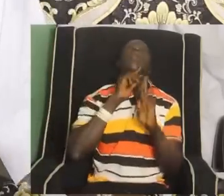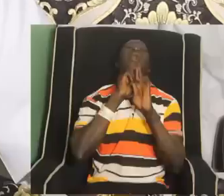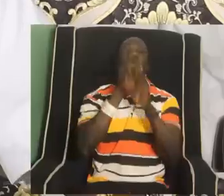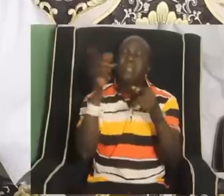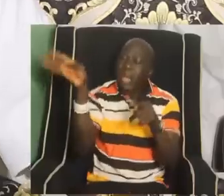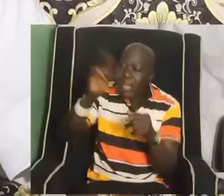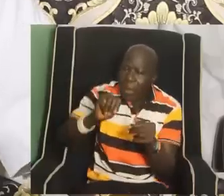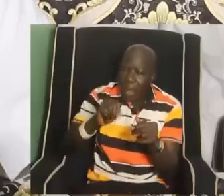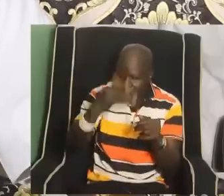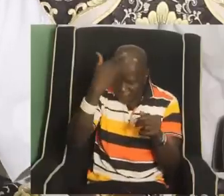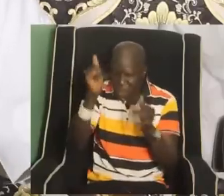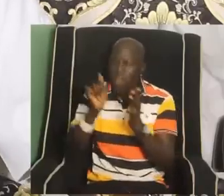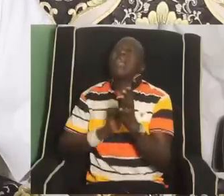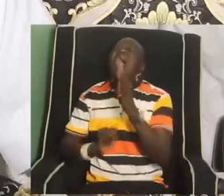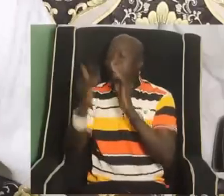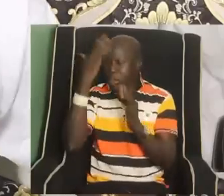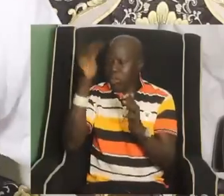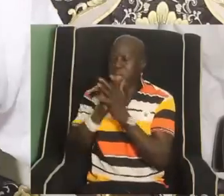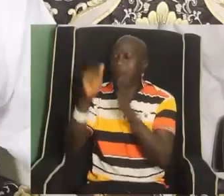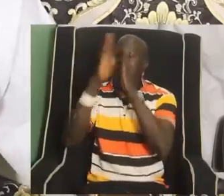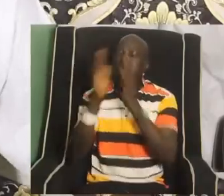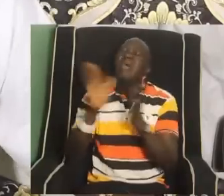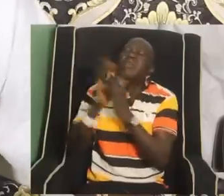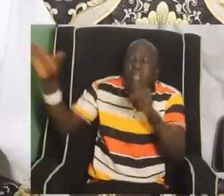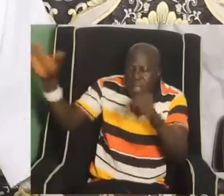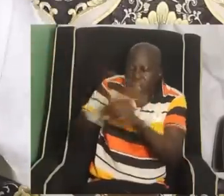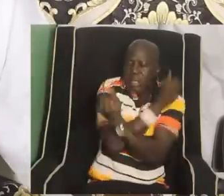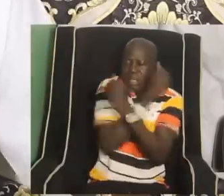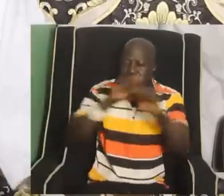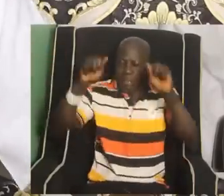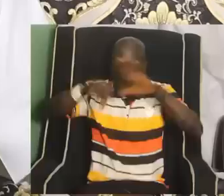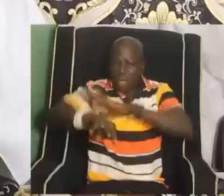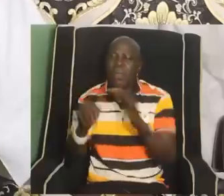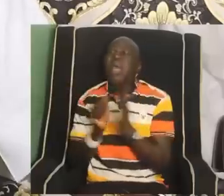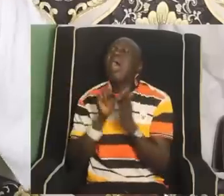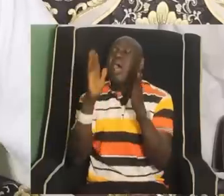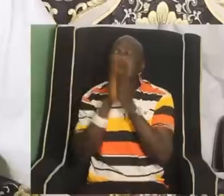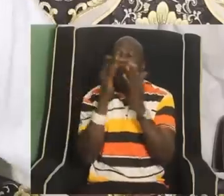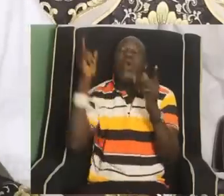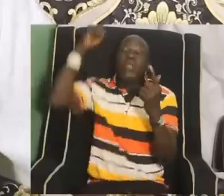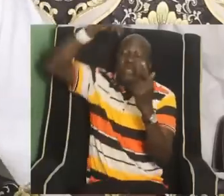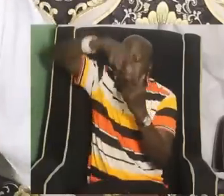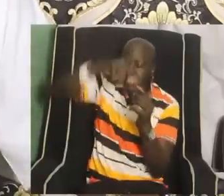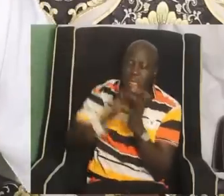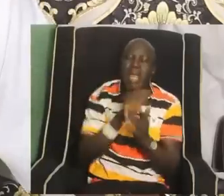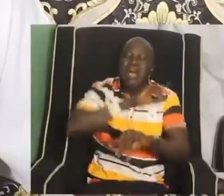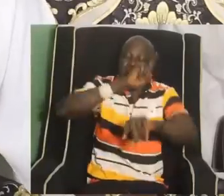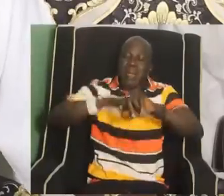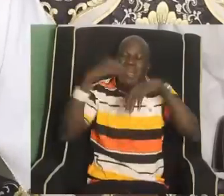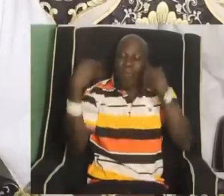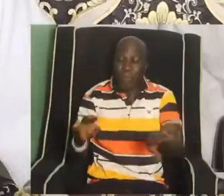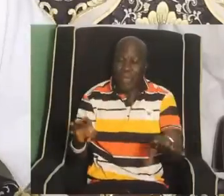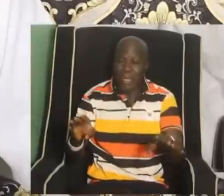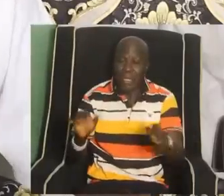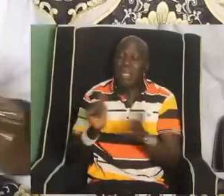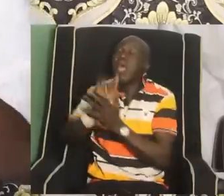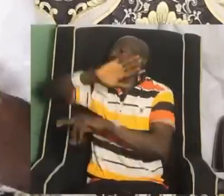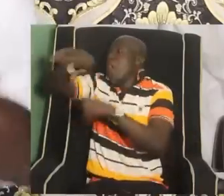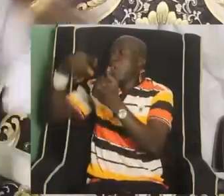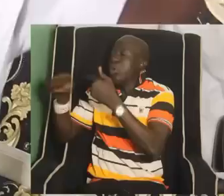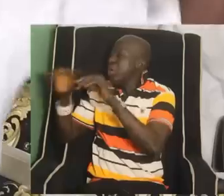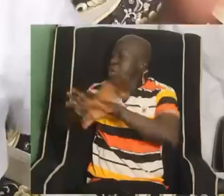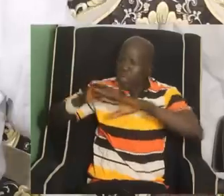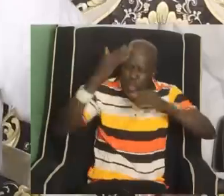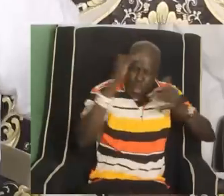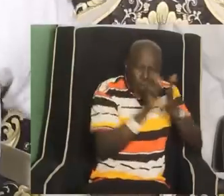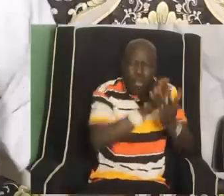them. Torí mo mọ̀ gbàdúrà iná ni ó gbà mí. Because I know it's this prayer that will save me. Wọ́n gbàdúrà títí mo fi bọ́ ni. I prayed yesterday that I was free. Irí kan báyìí, ọ̀ nílò kan